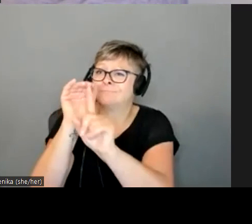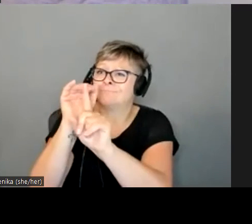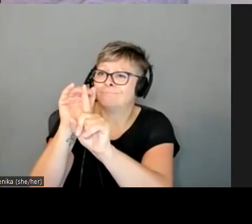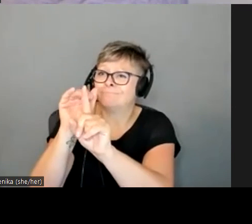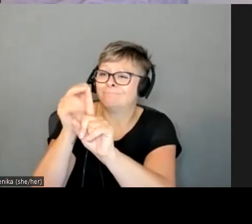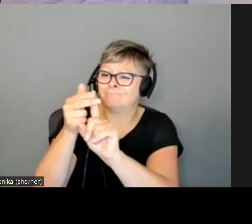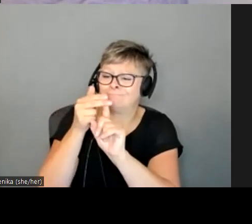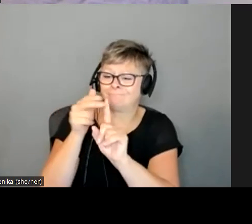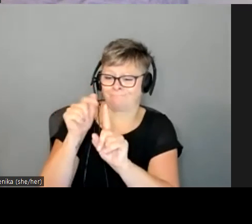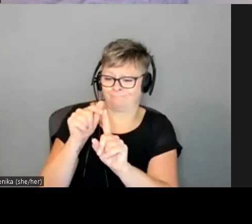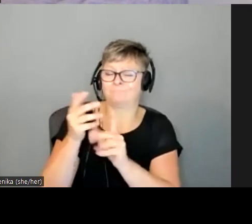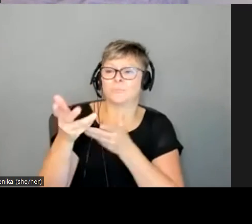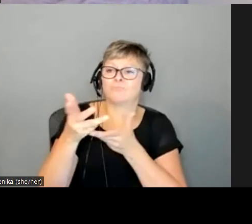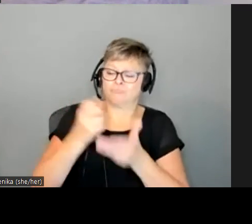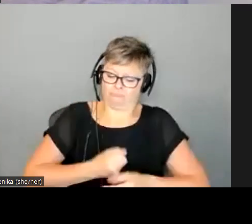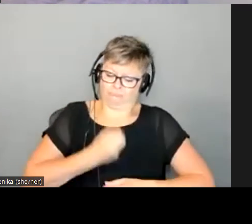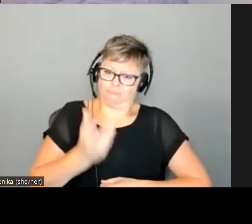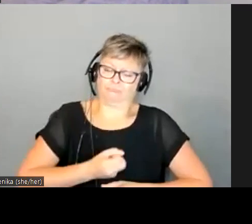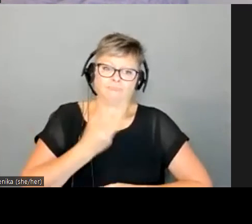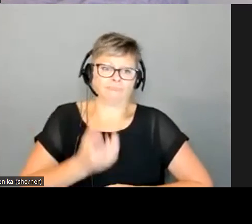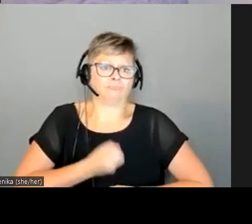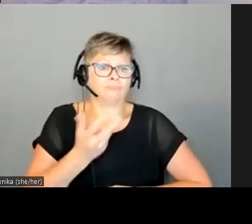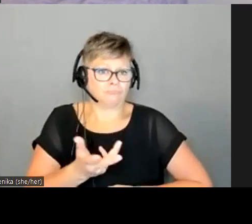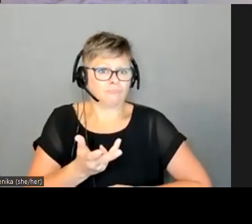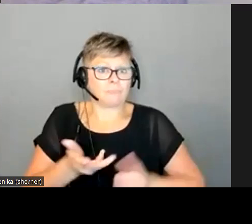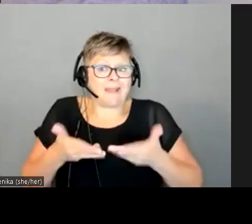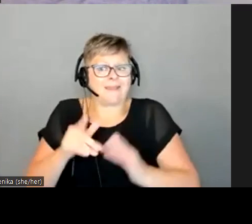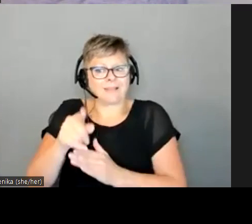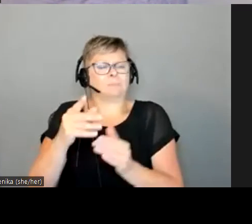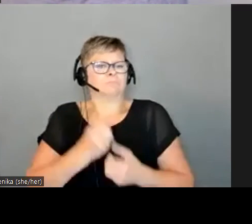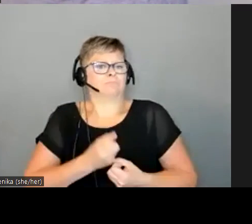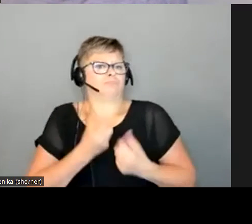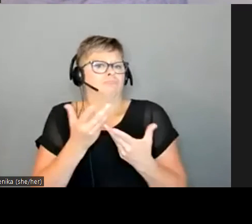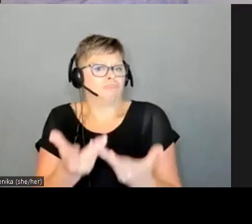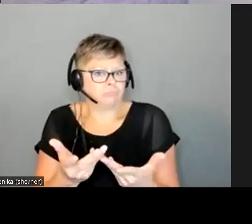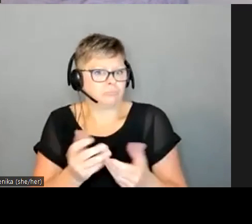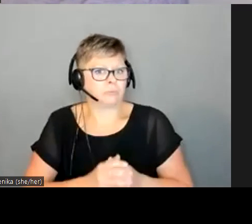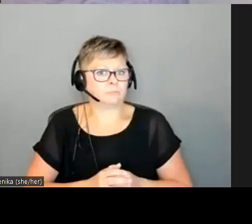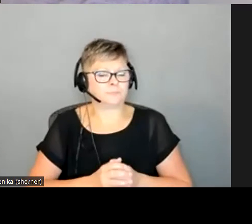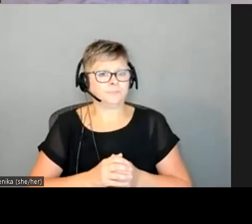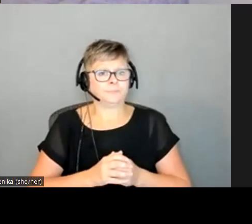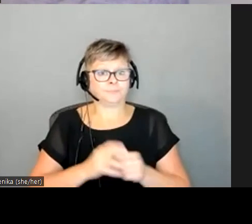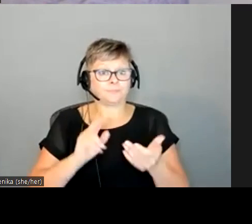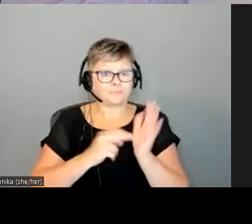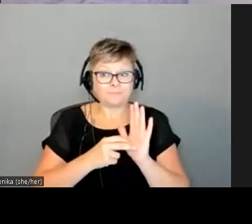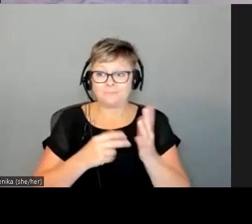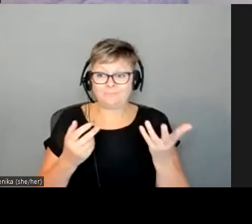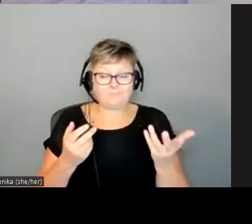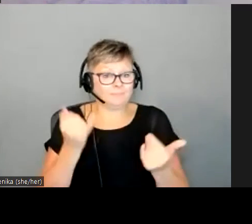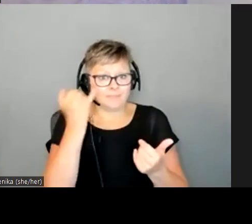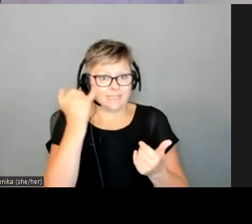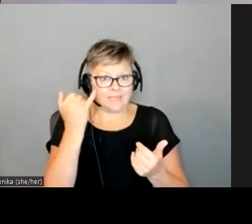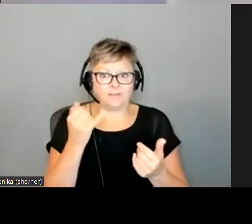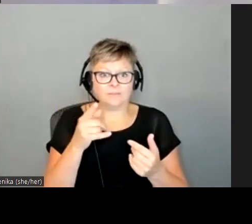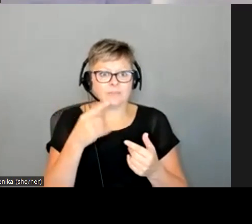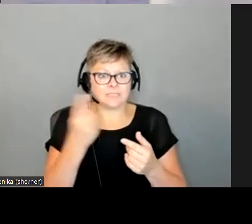have a conversation and let the person talk at their own pace. It is not a satisfactory answer when your urge is to help